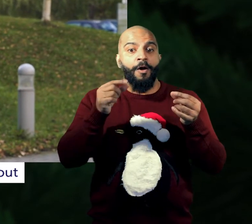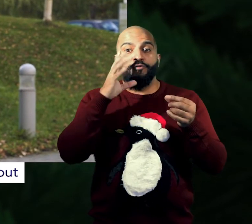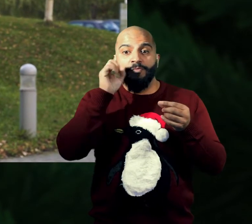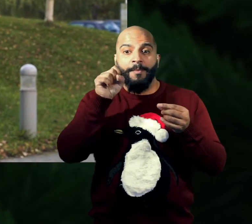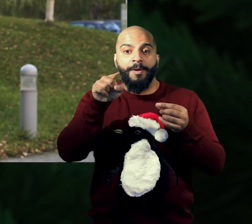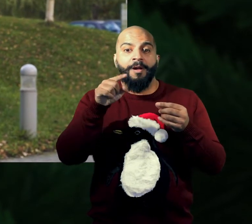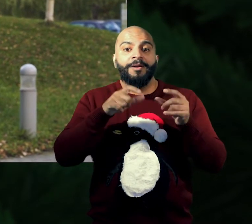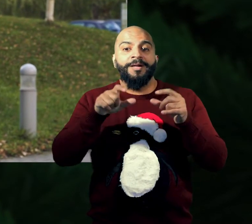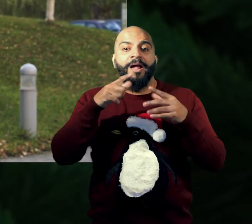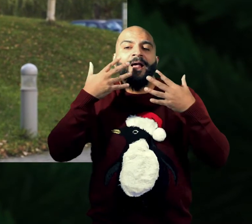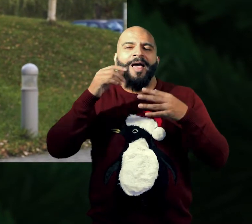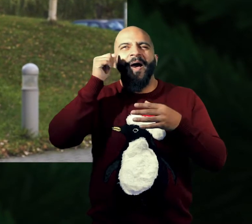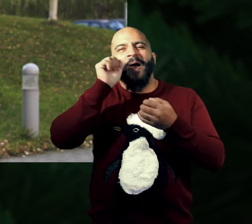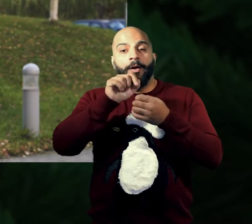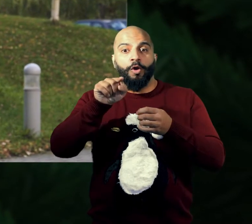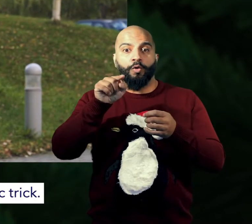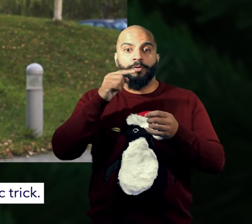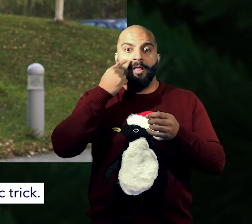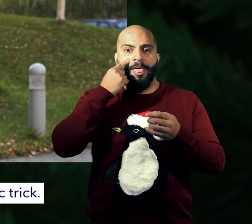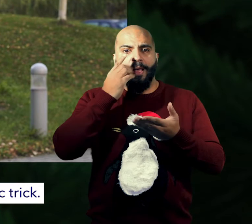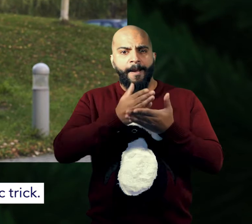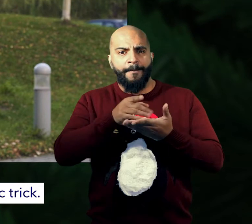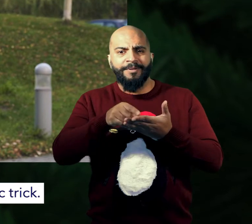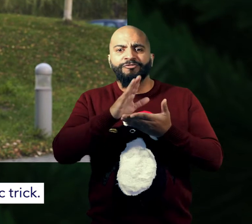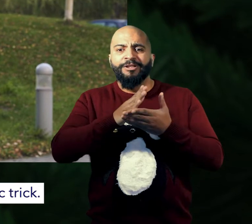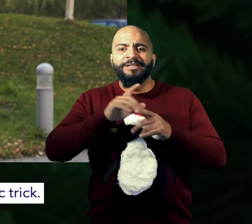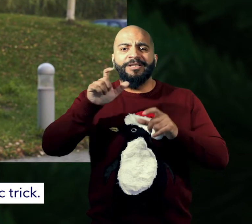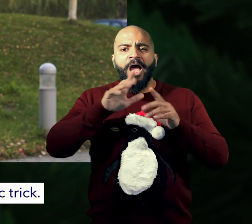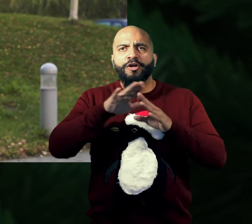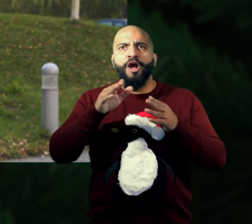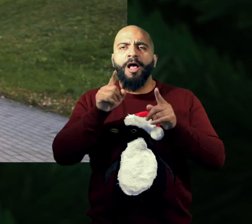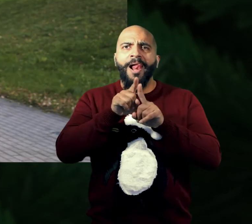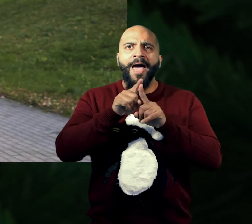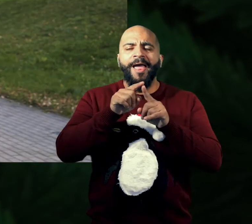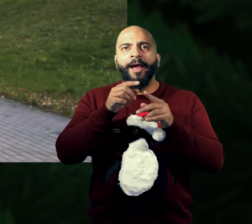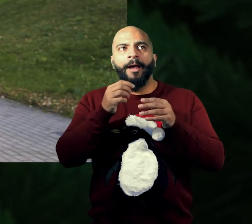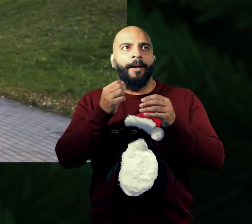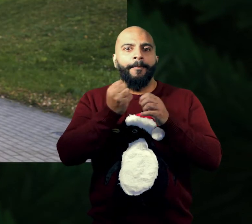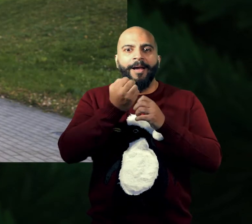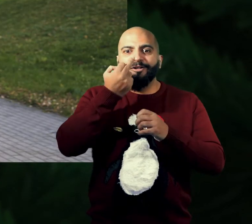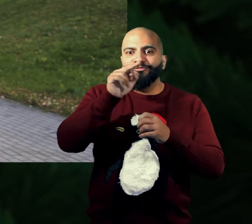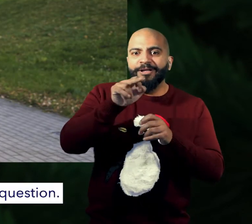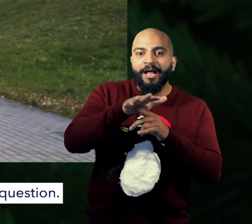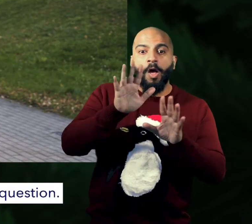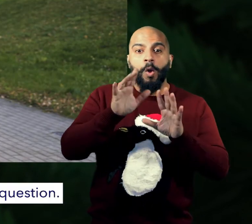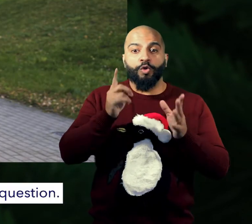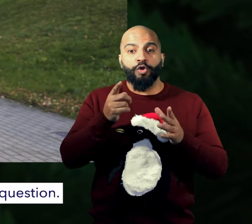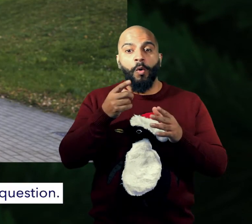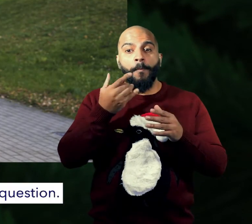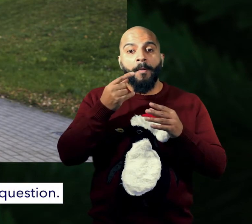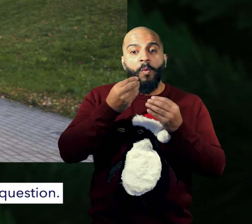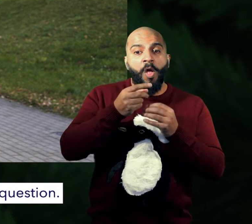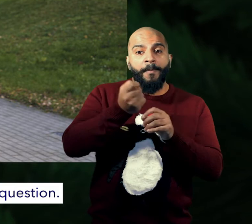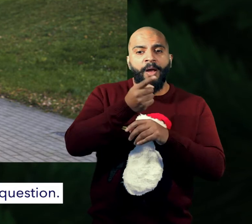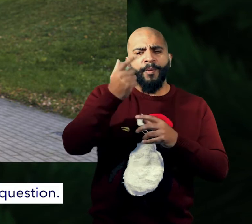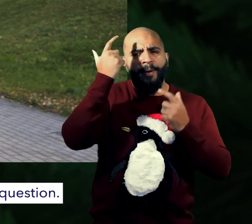what's going to happen or memorising some facts, and science isn't about performing a magic trick. It's about asking questions and then trying to